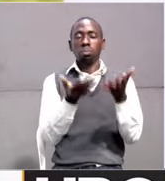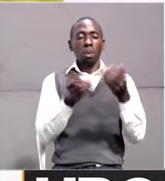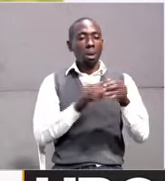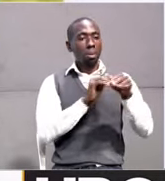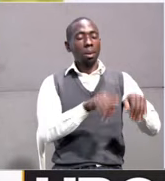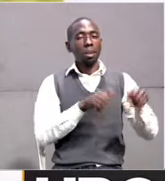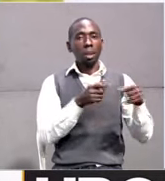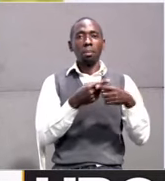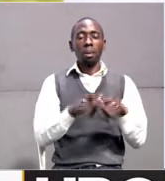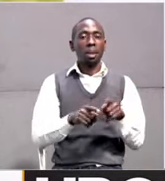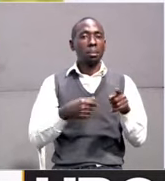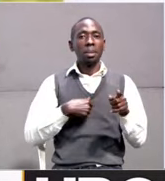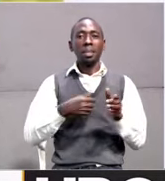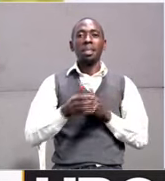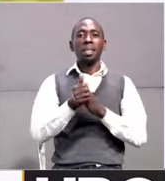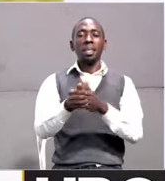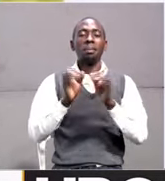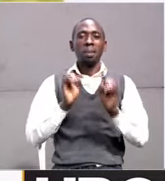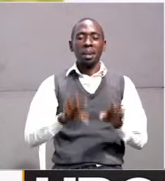without taking the lead.